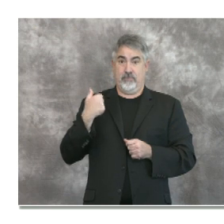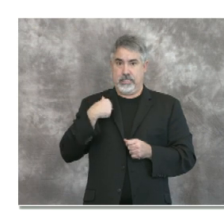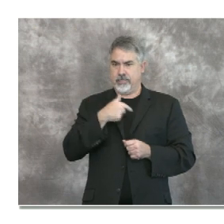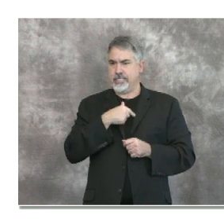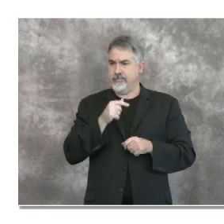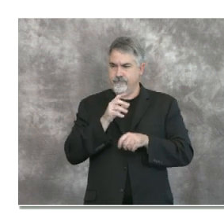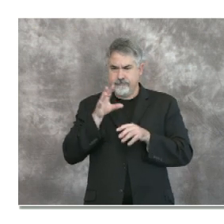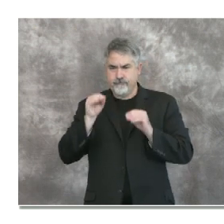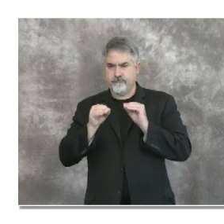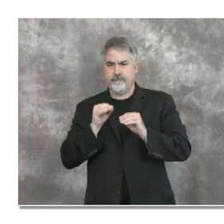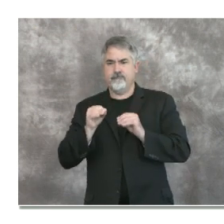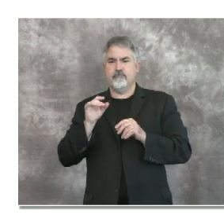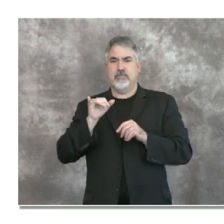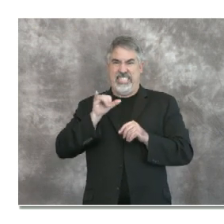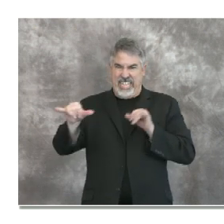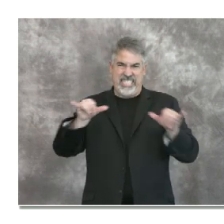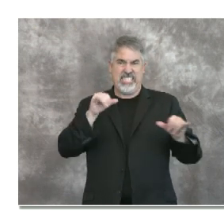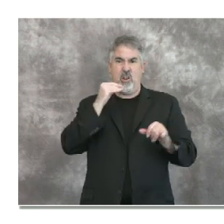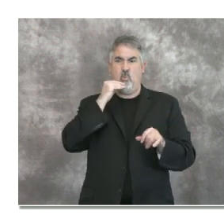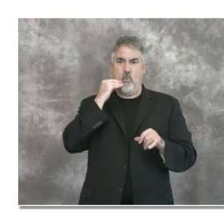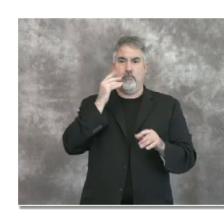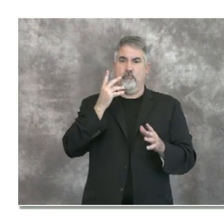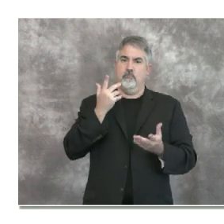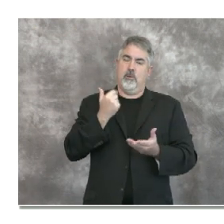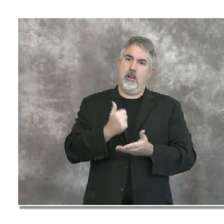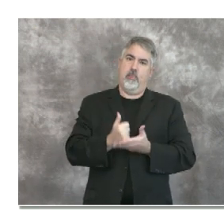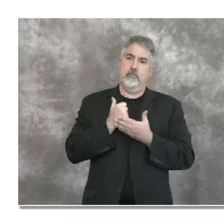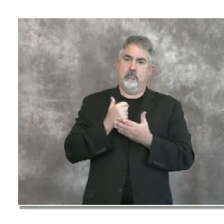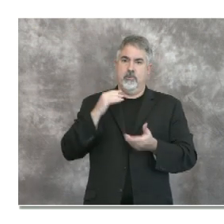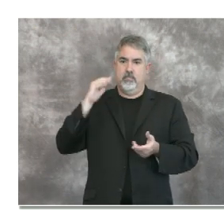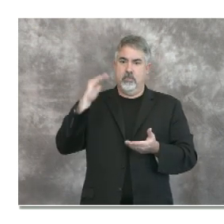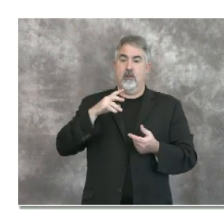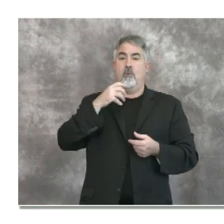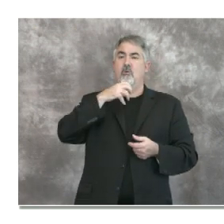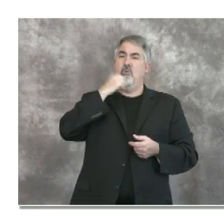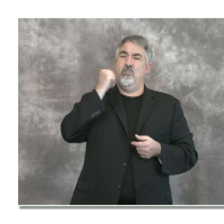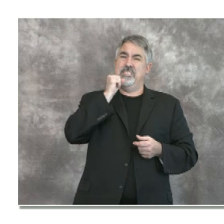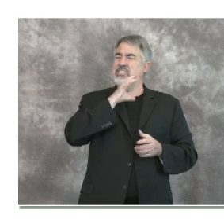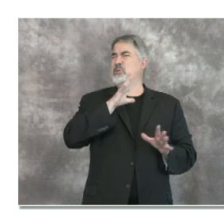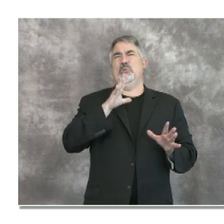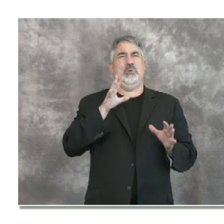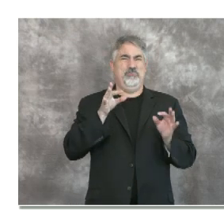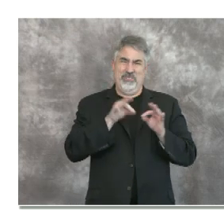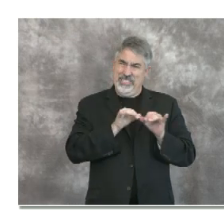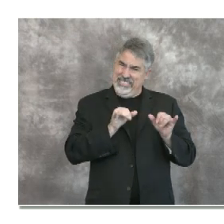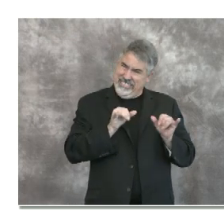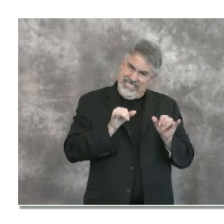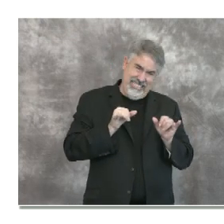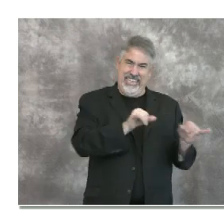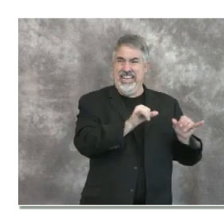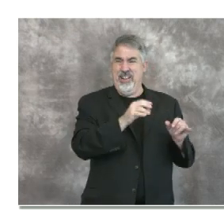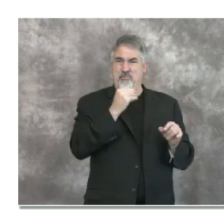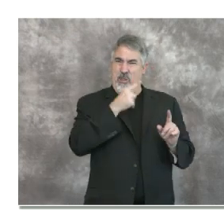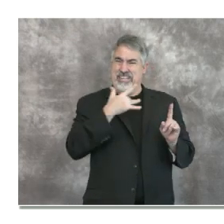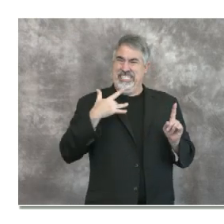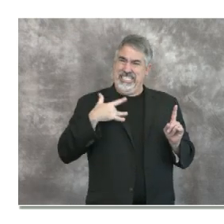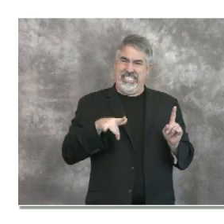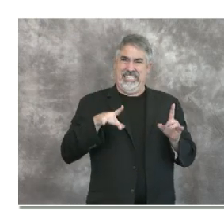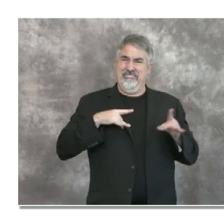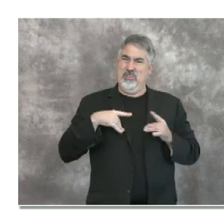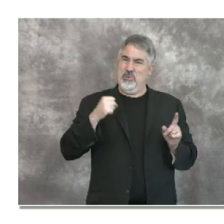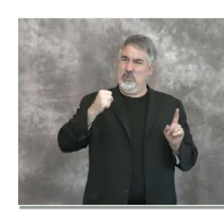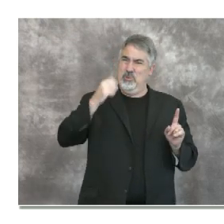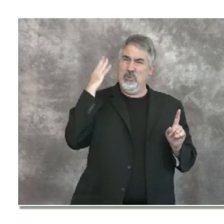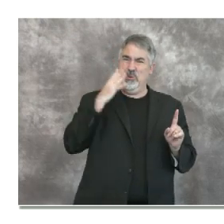our stay-at-home measures for older individuals and people with underlying medical conditions, we feel that those